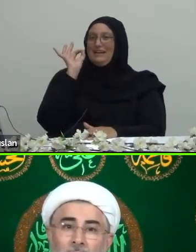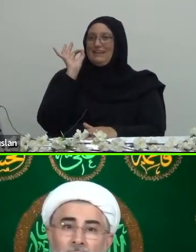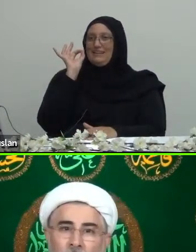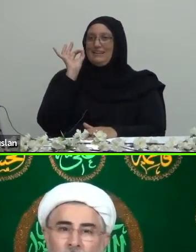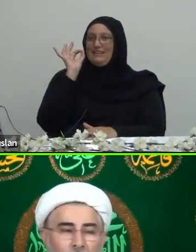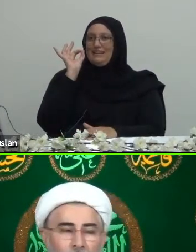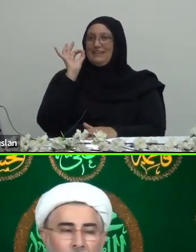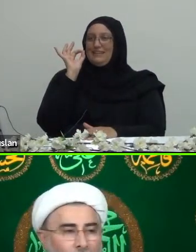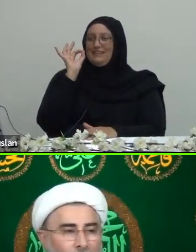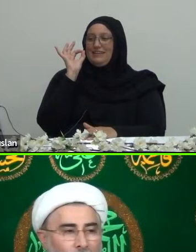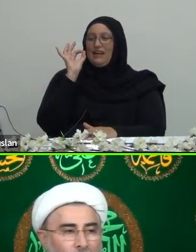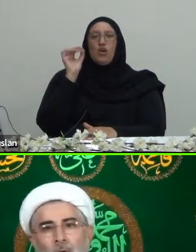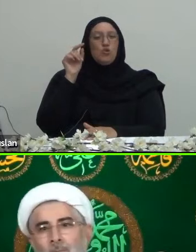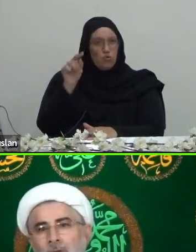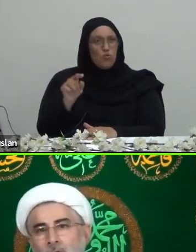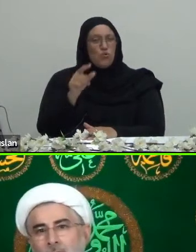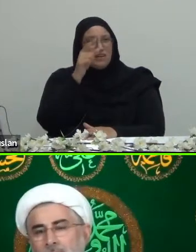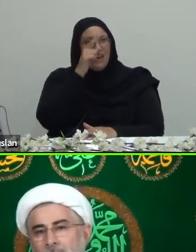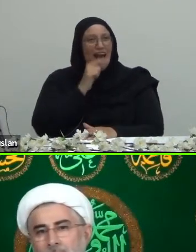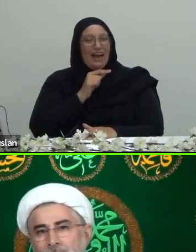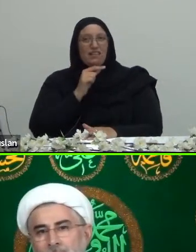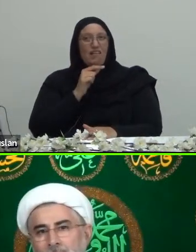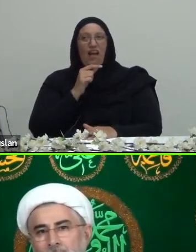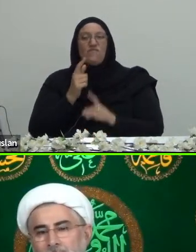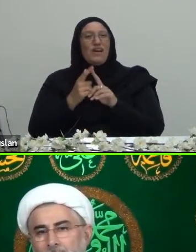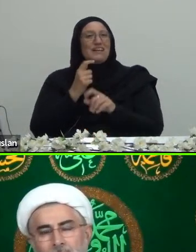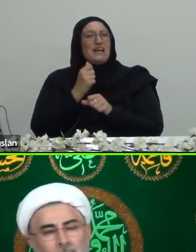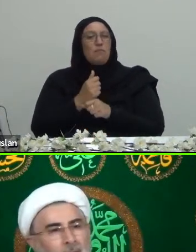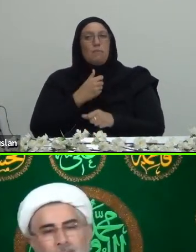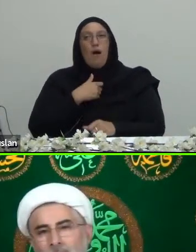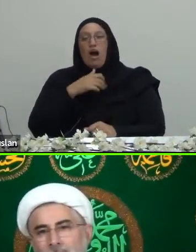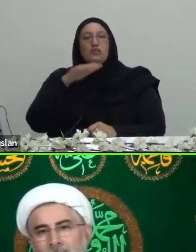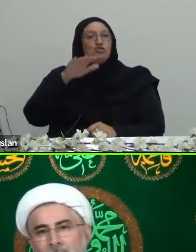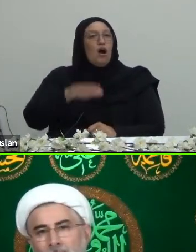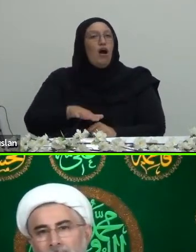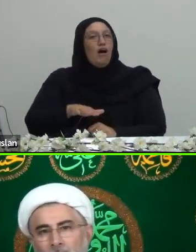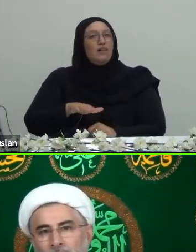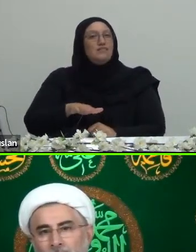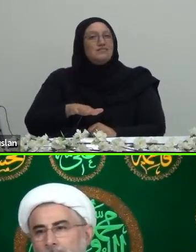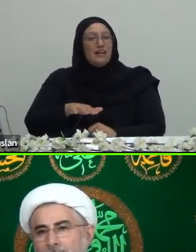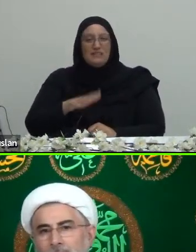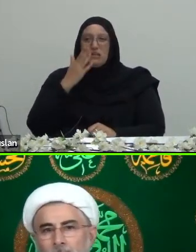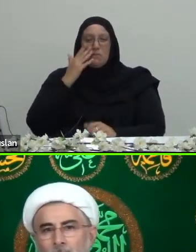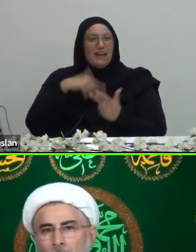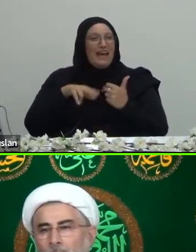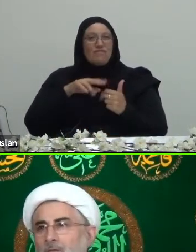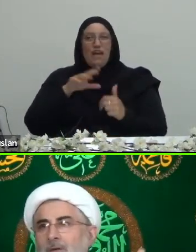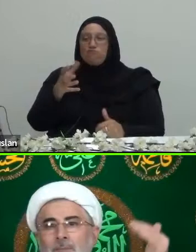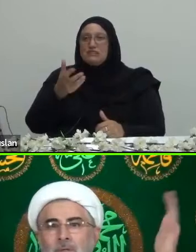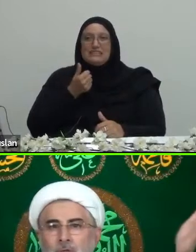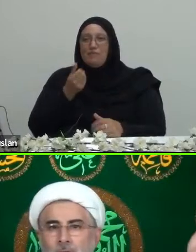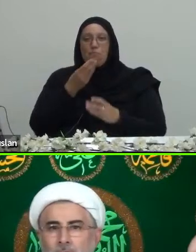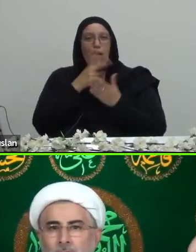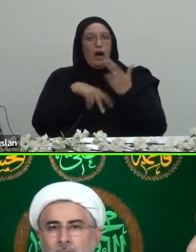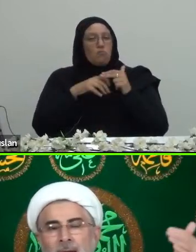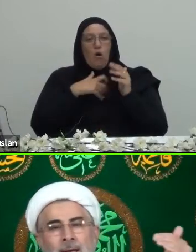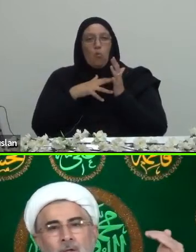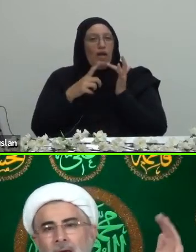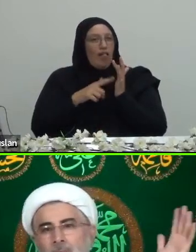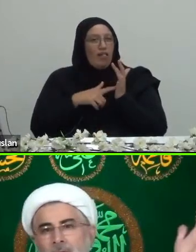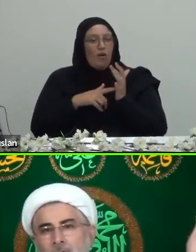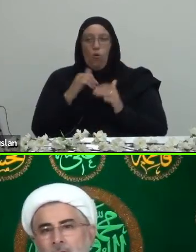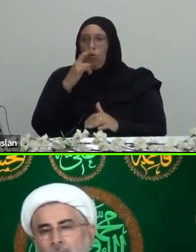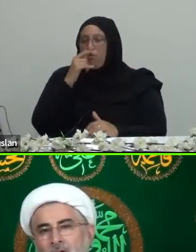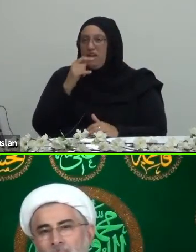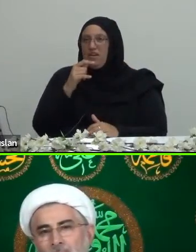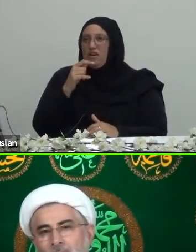inheritance beneficiary. Like, for example, one of my children can be executor, doesn't matter male or female, can be my wife, can be a stranger,